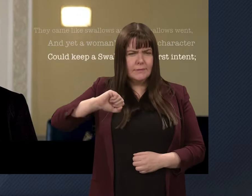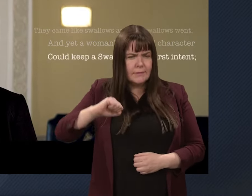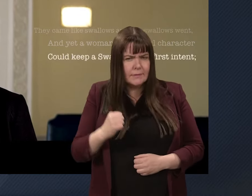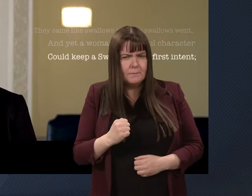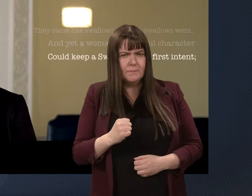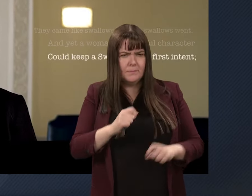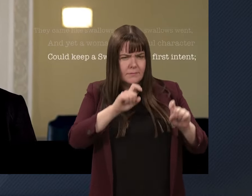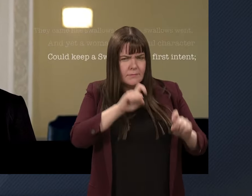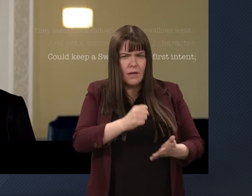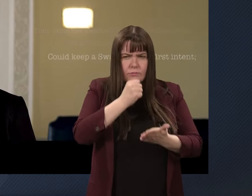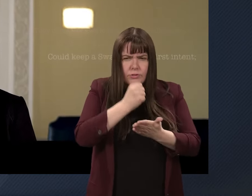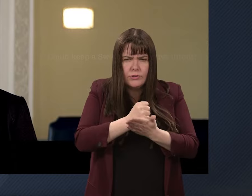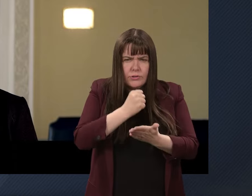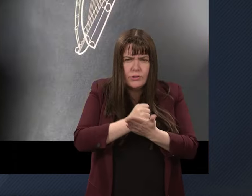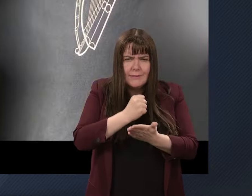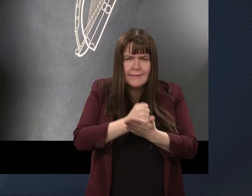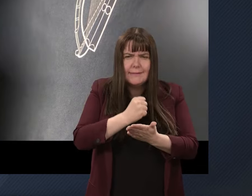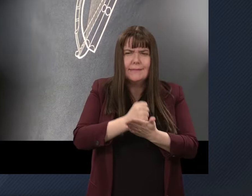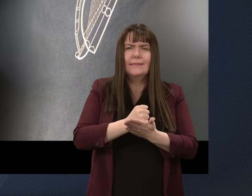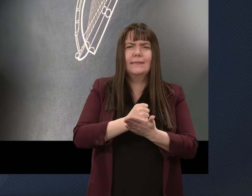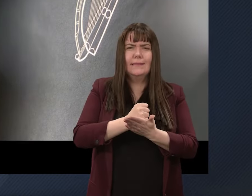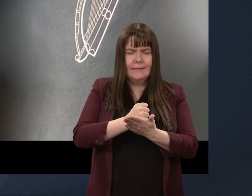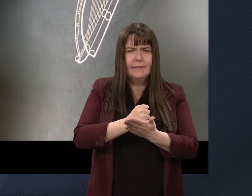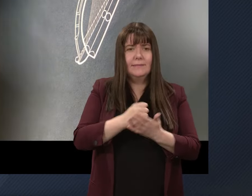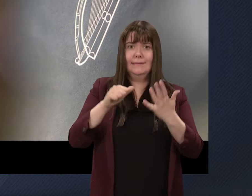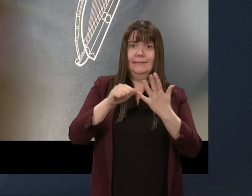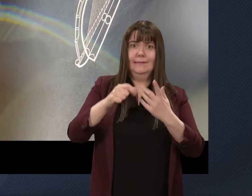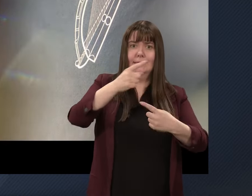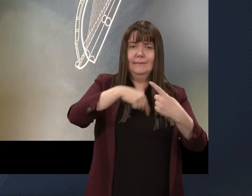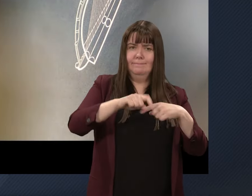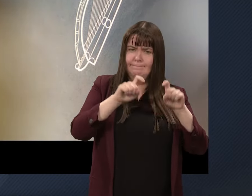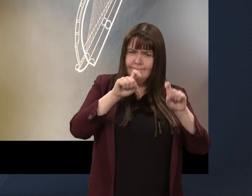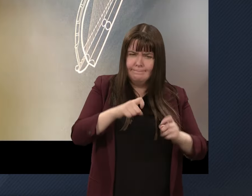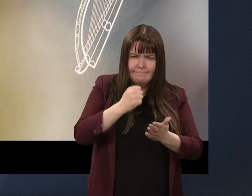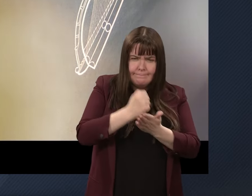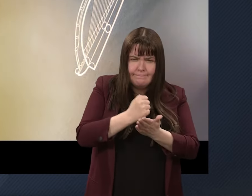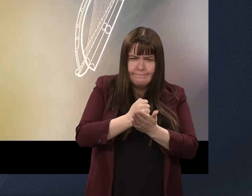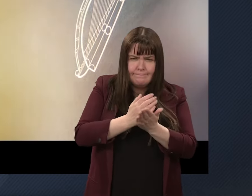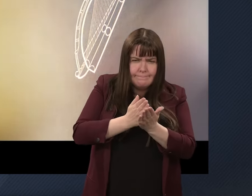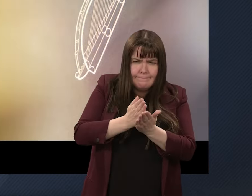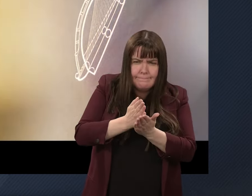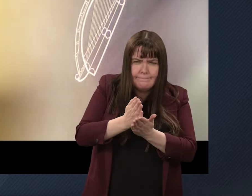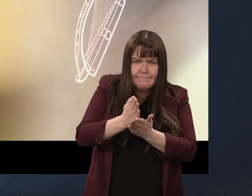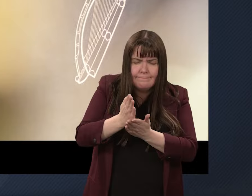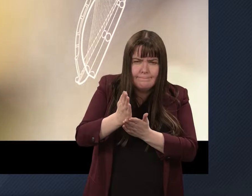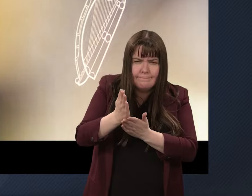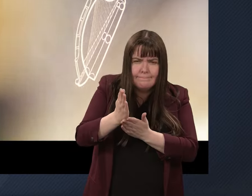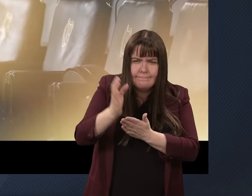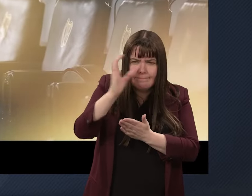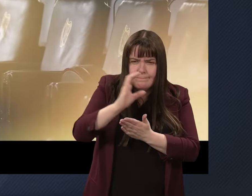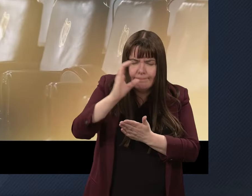keep a swallow to its first intent. And half a dozen information there that seemed to whirl upon a compass